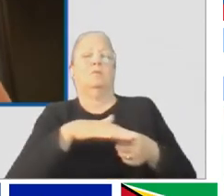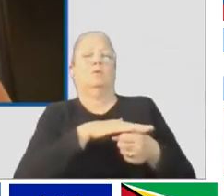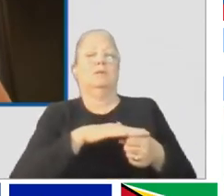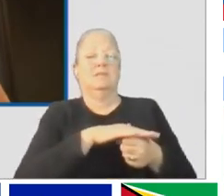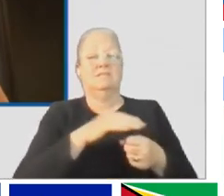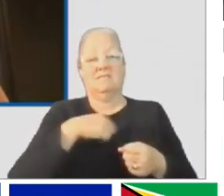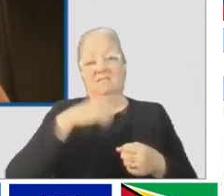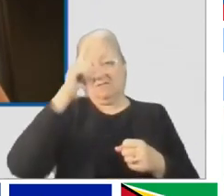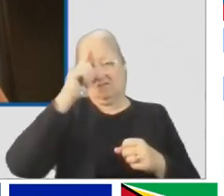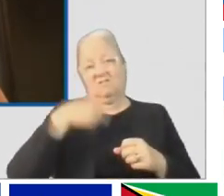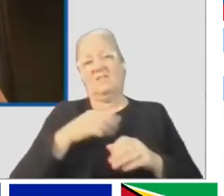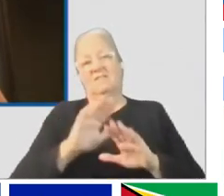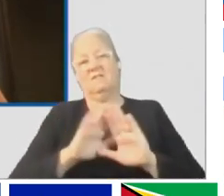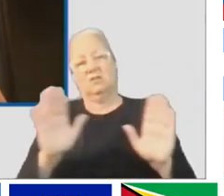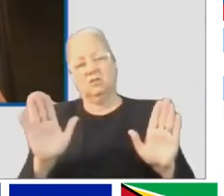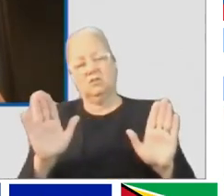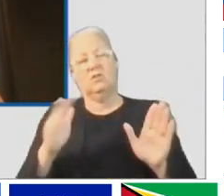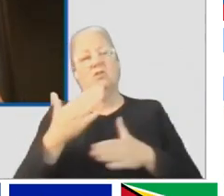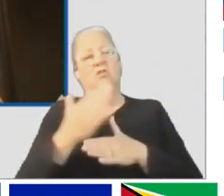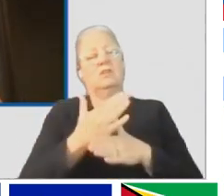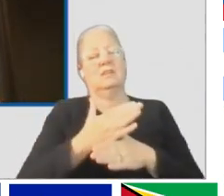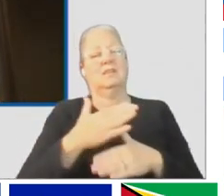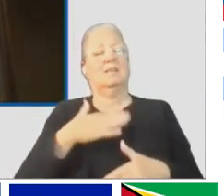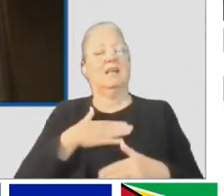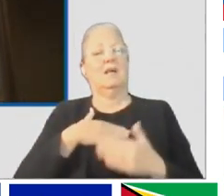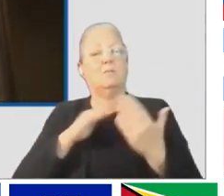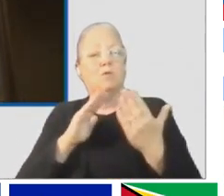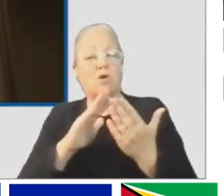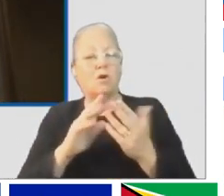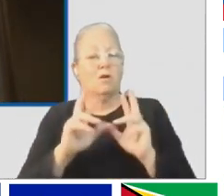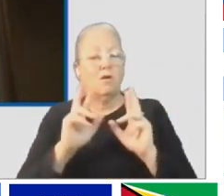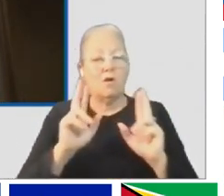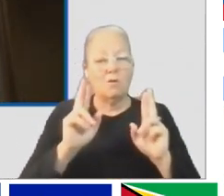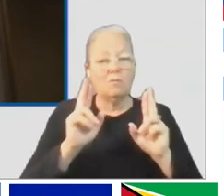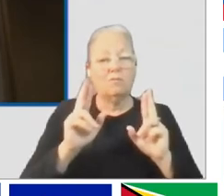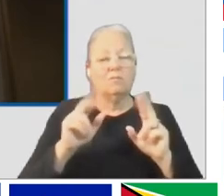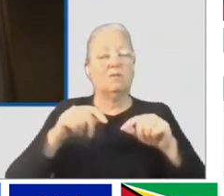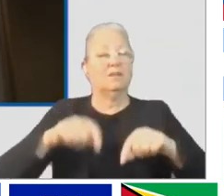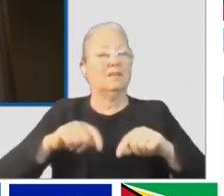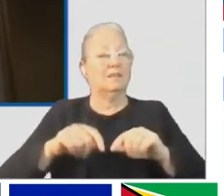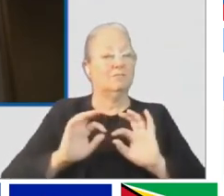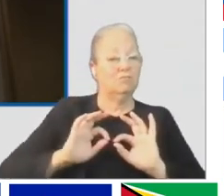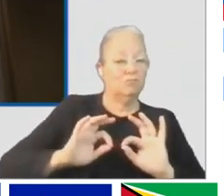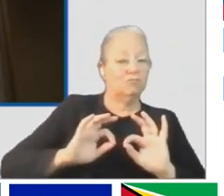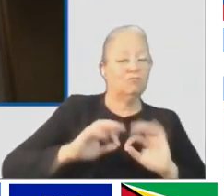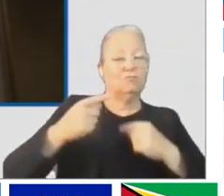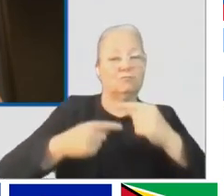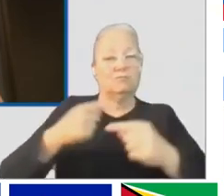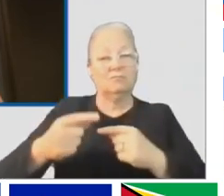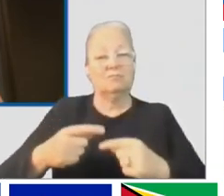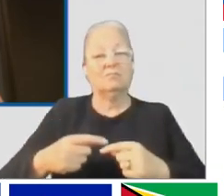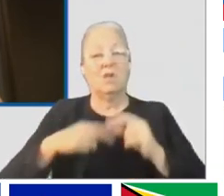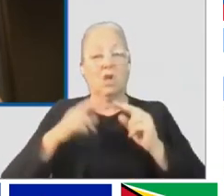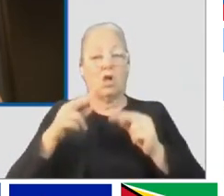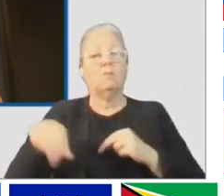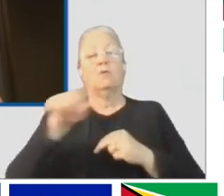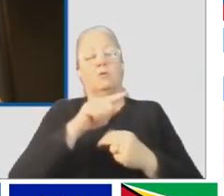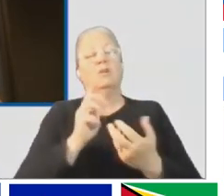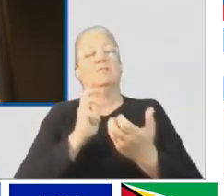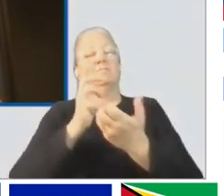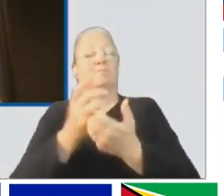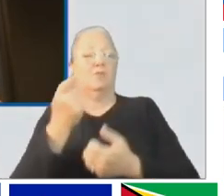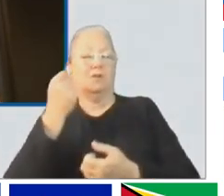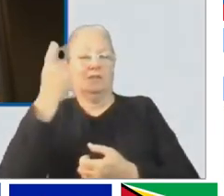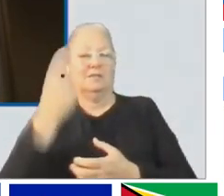of our critical approaches to enabling success in this multi-threat or response environment that I hope resonate with you. The first